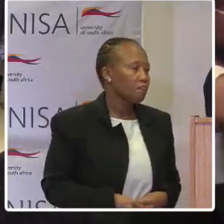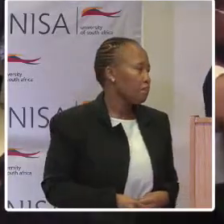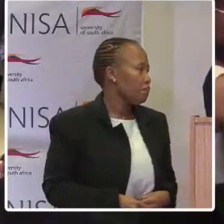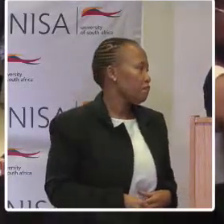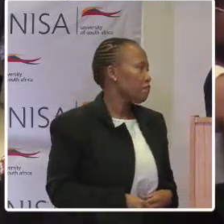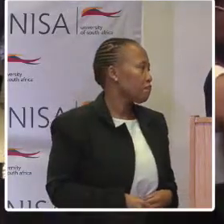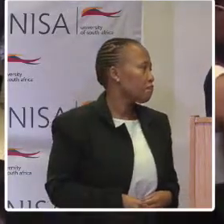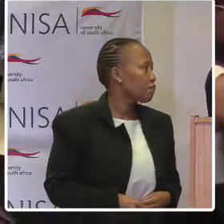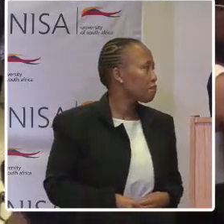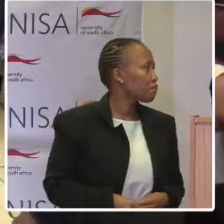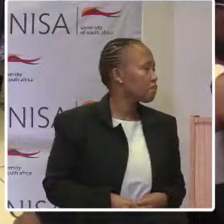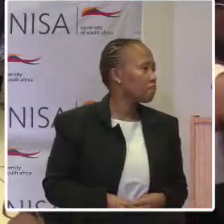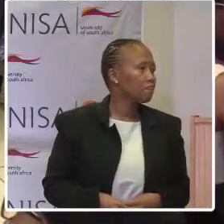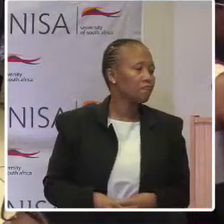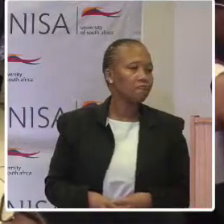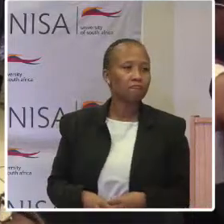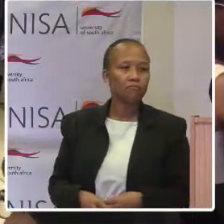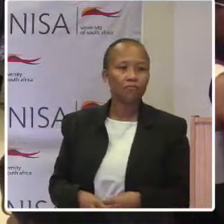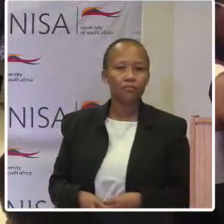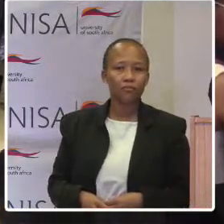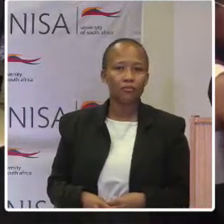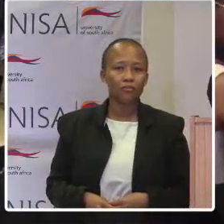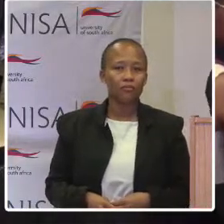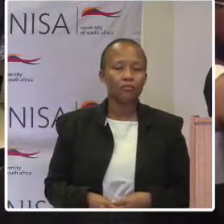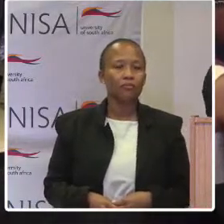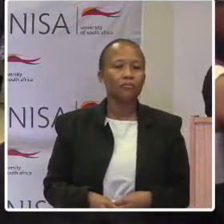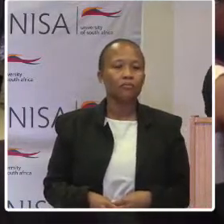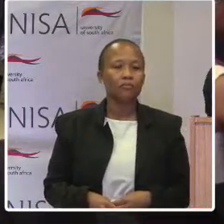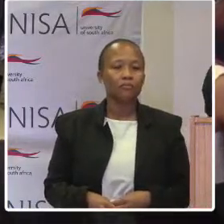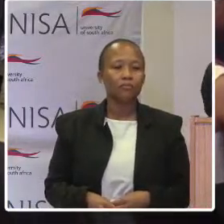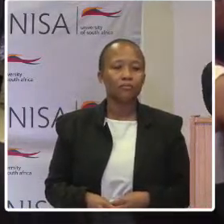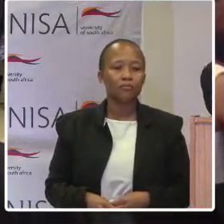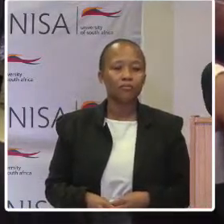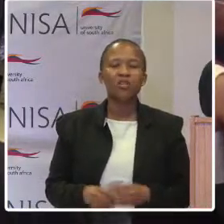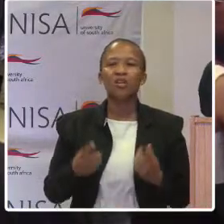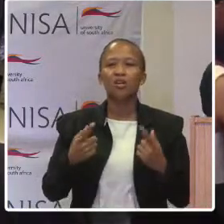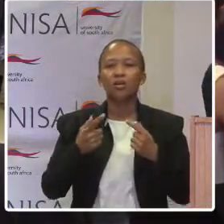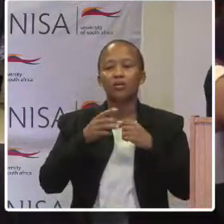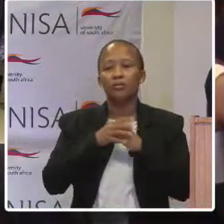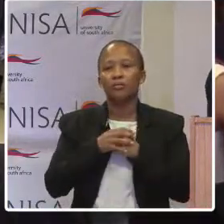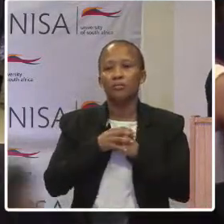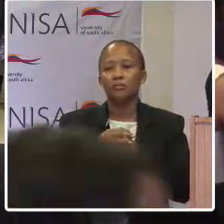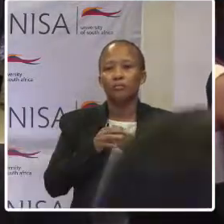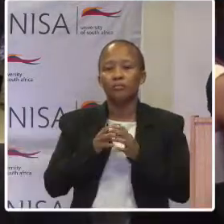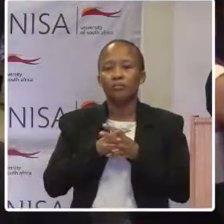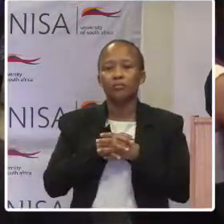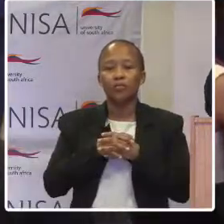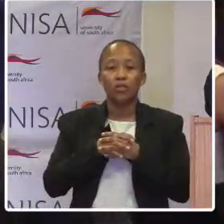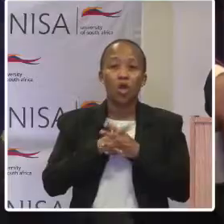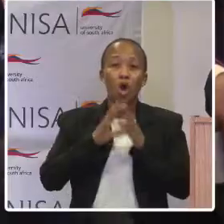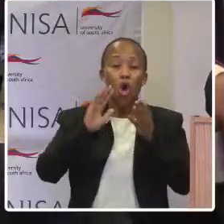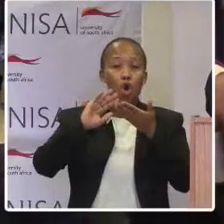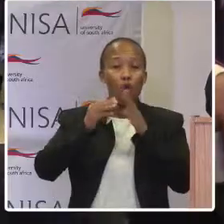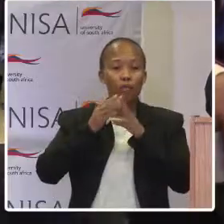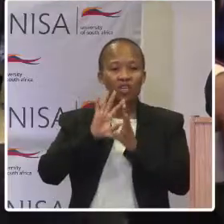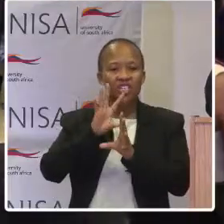All right. I think in terms of the Can I ask you just briefly? We are over time, so that in terms of the community